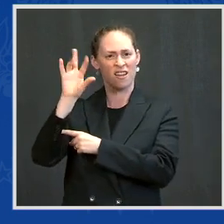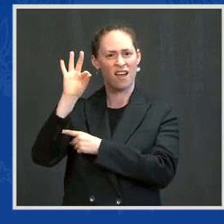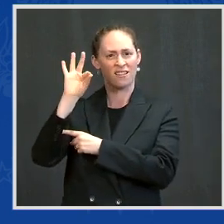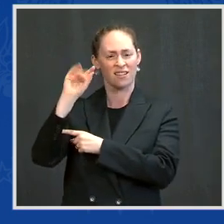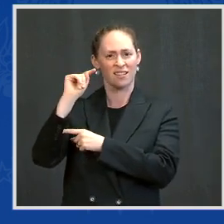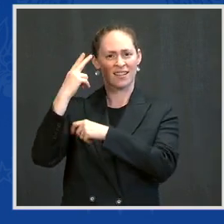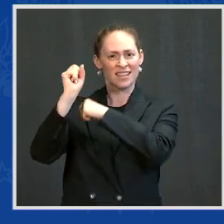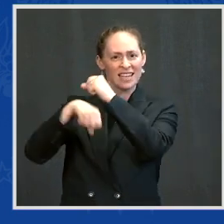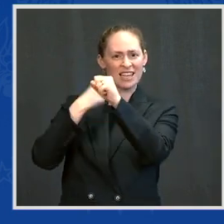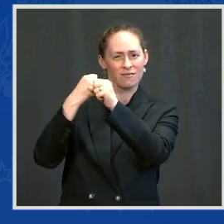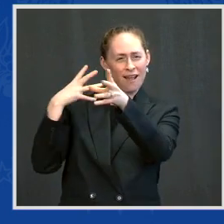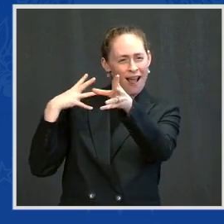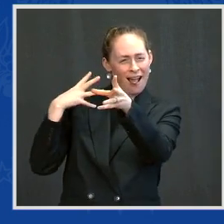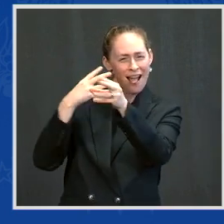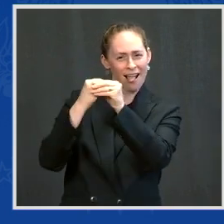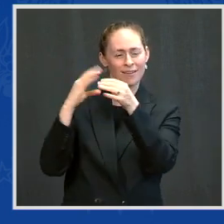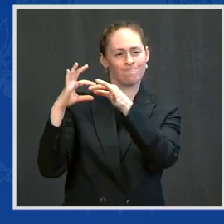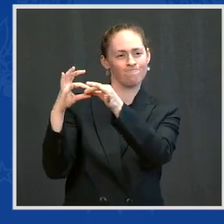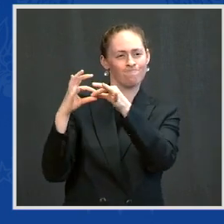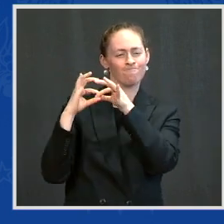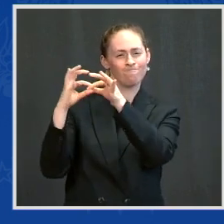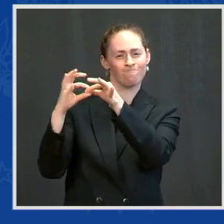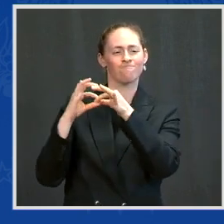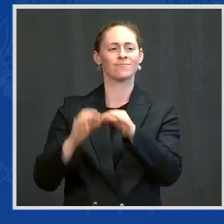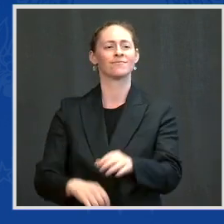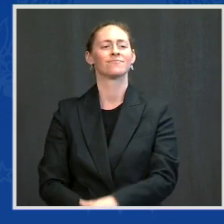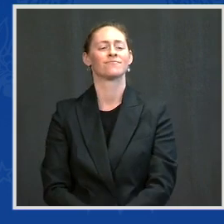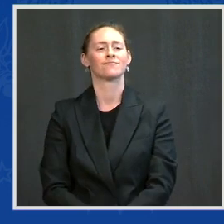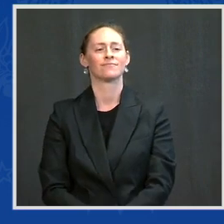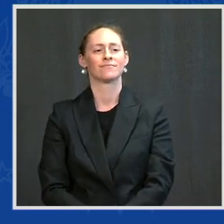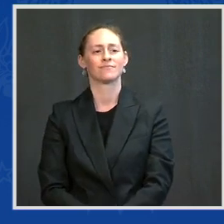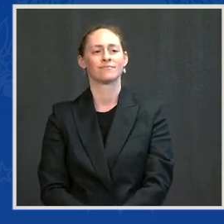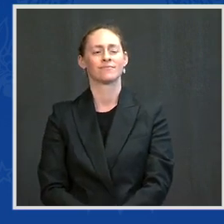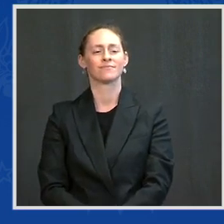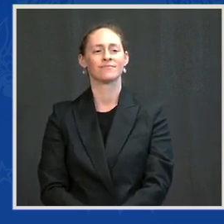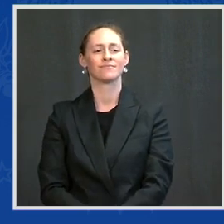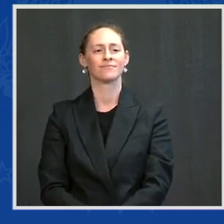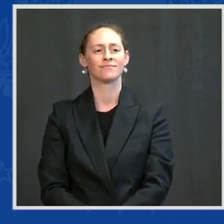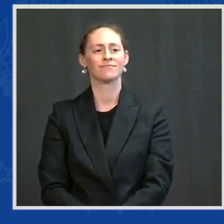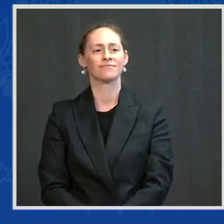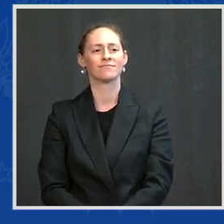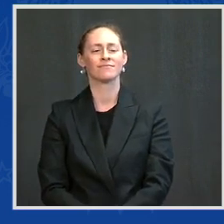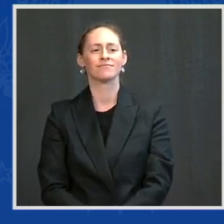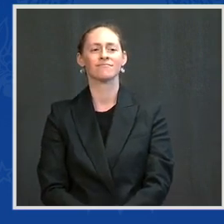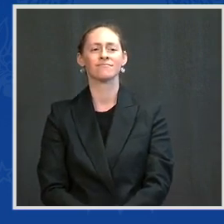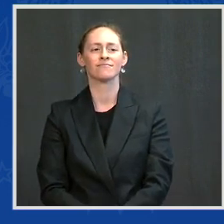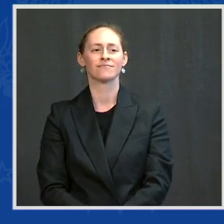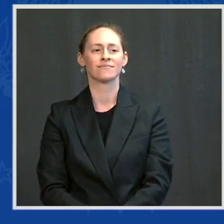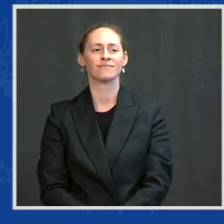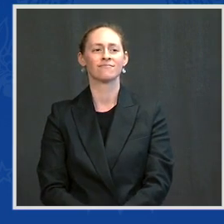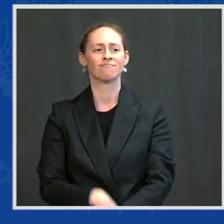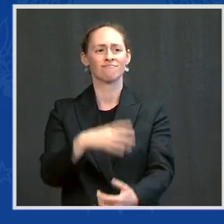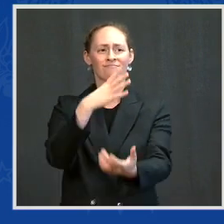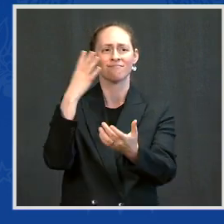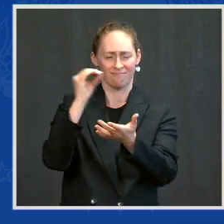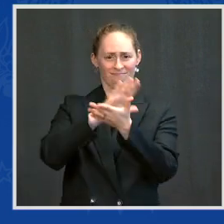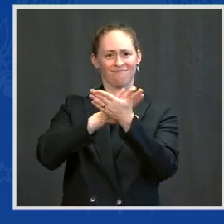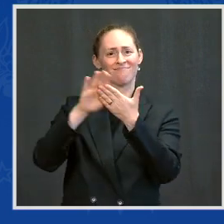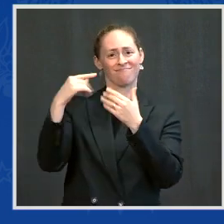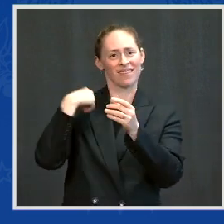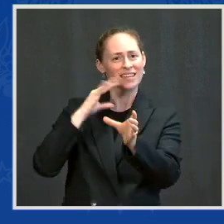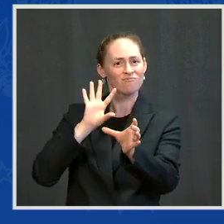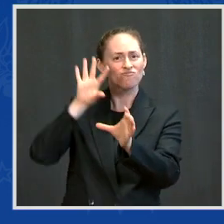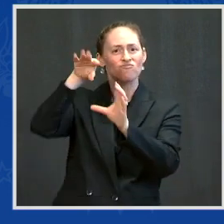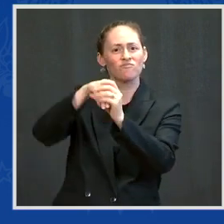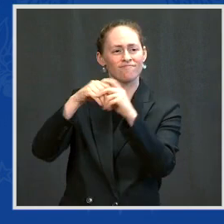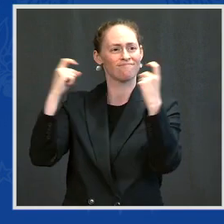ceremony for the Medal of Honor to the Korean War veteran, one-on-one meeting, as well as an expanded summit. For many hours together, we've had a